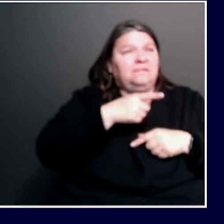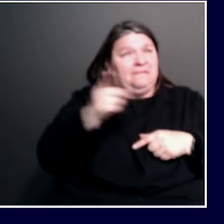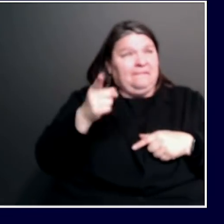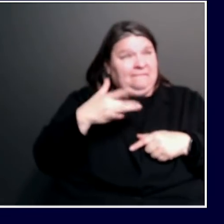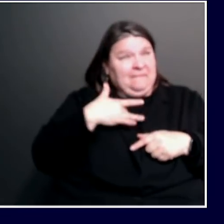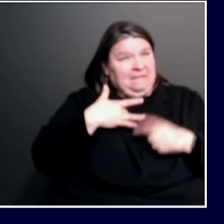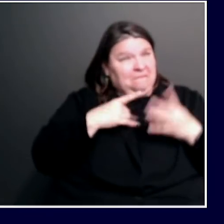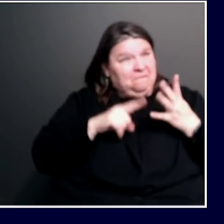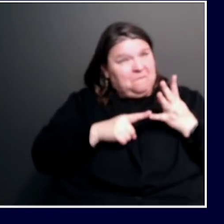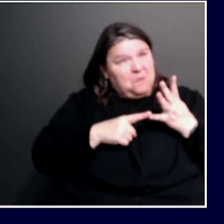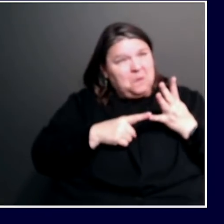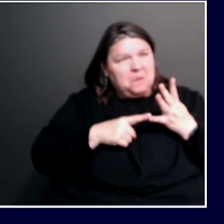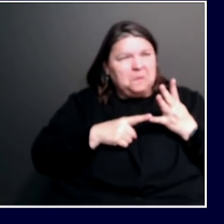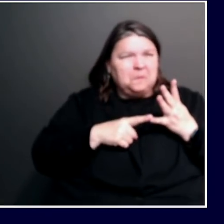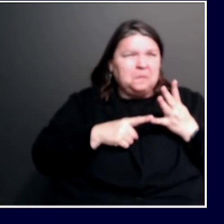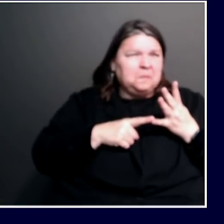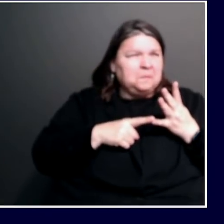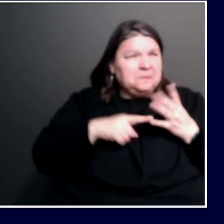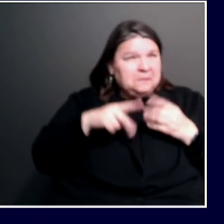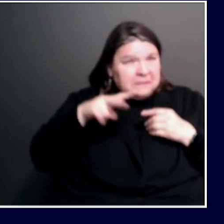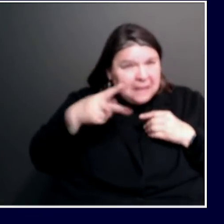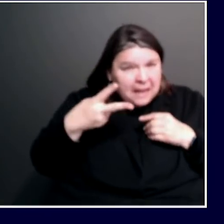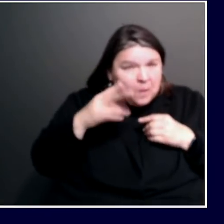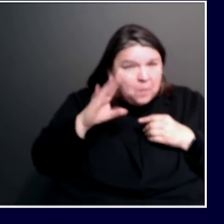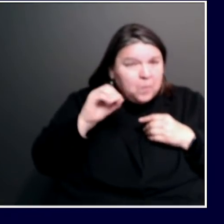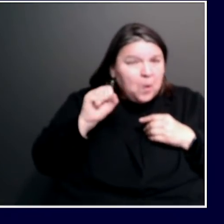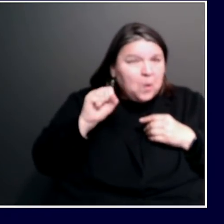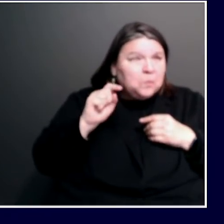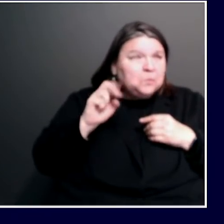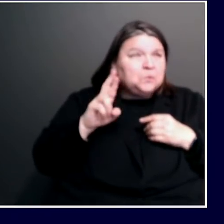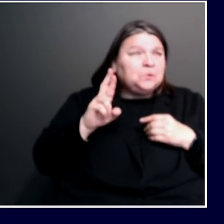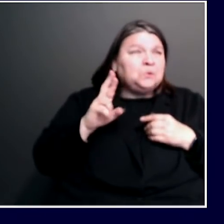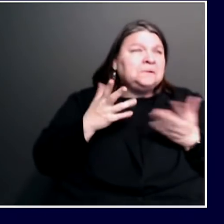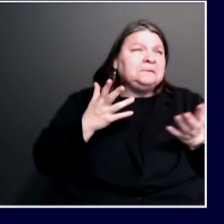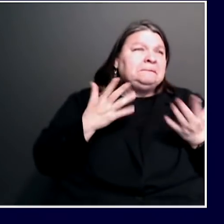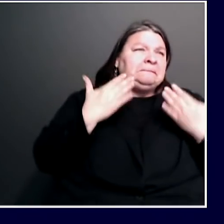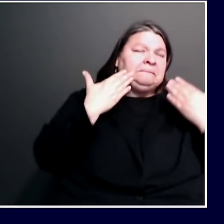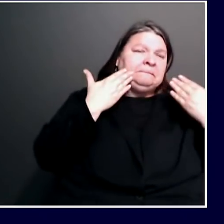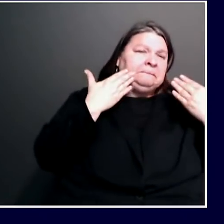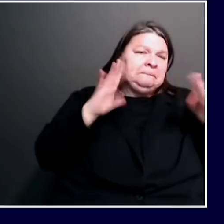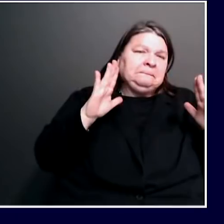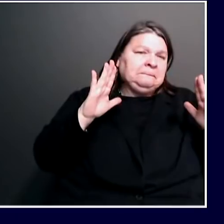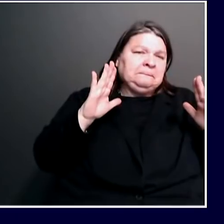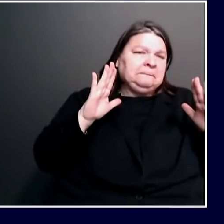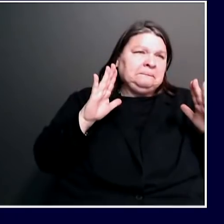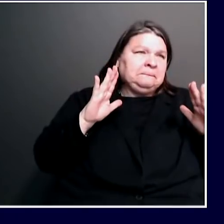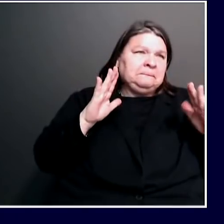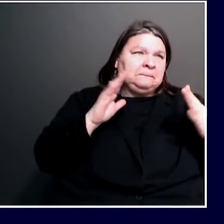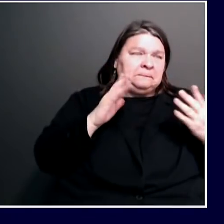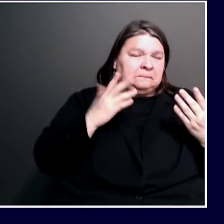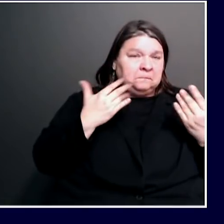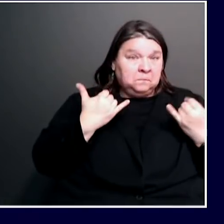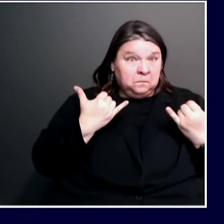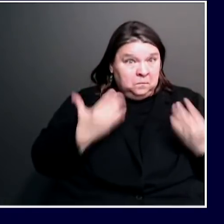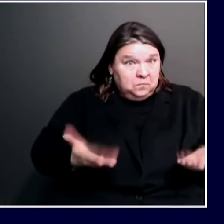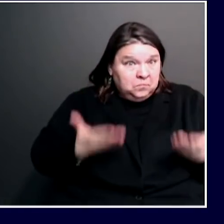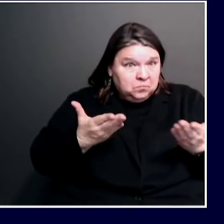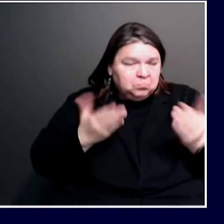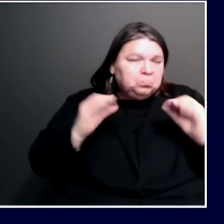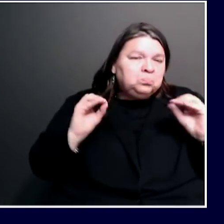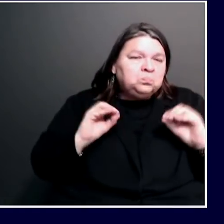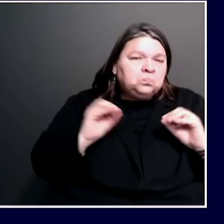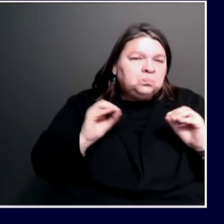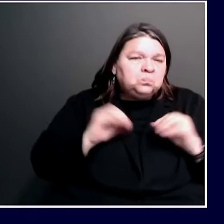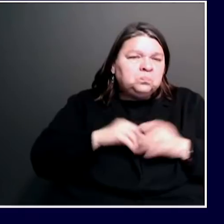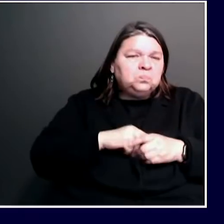or second boosters for the general population right now. That could obviously change, but right now, today,